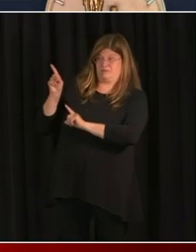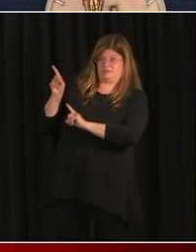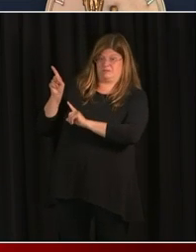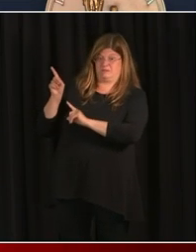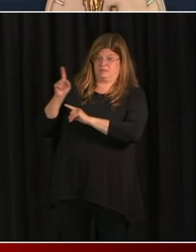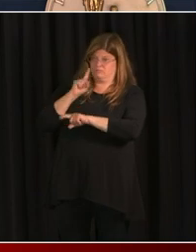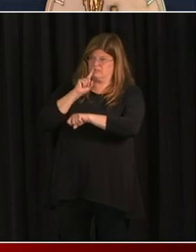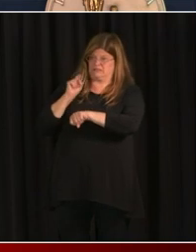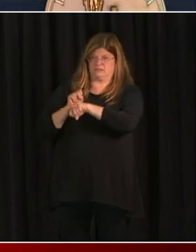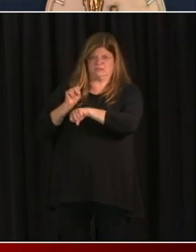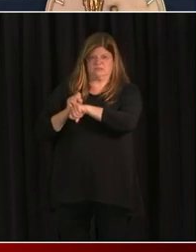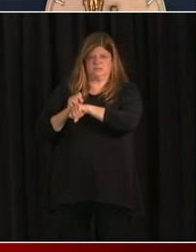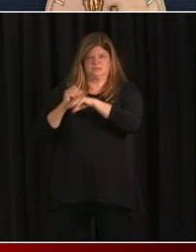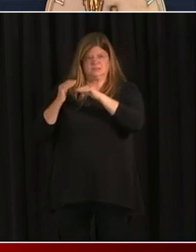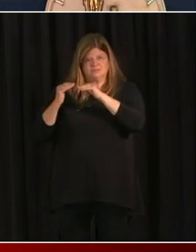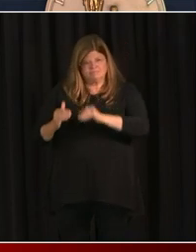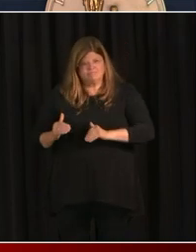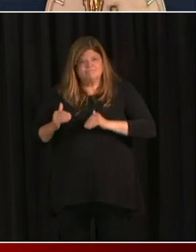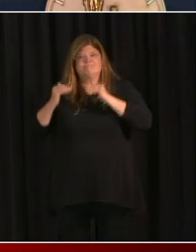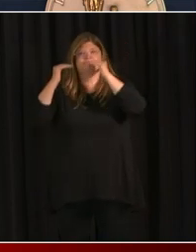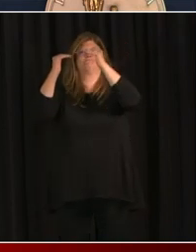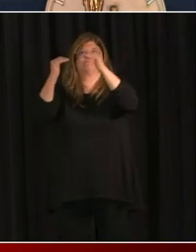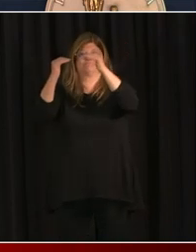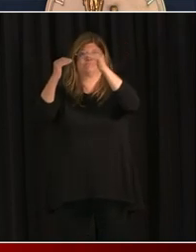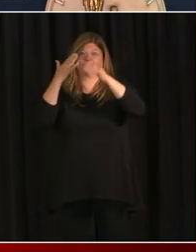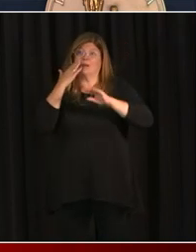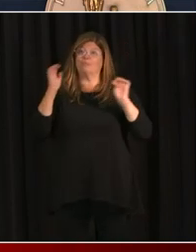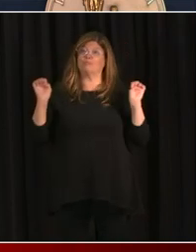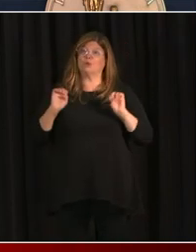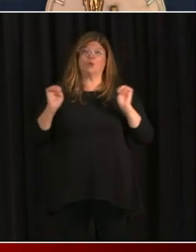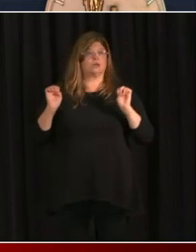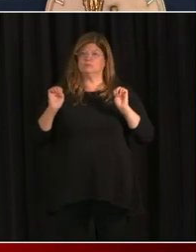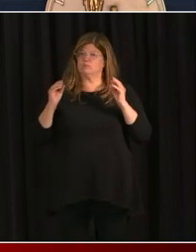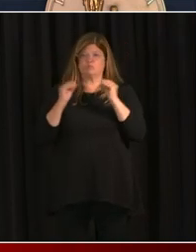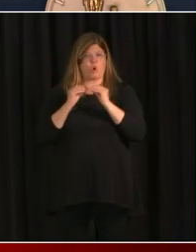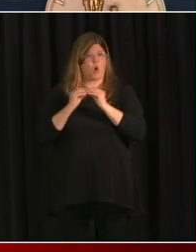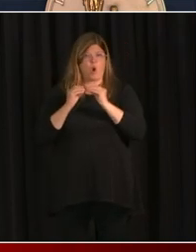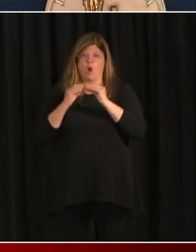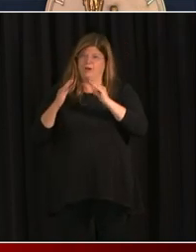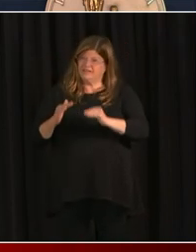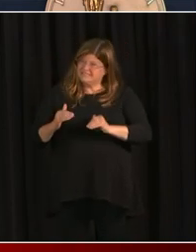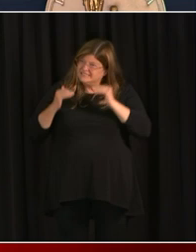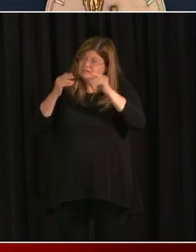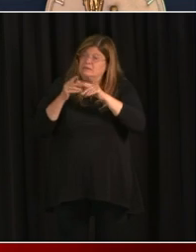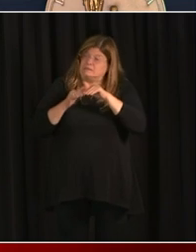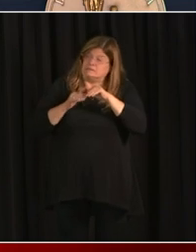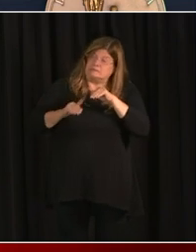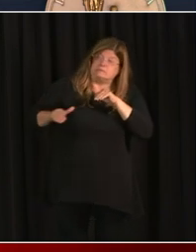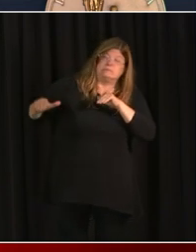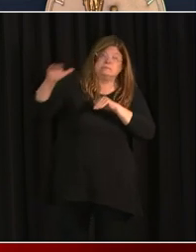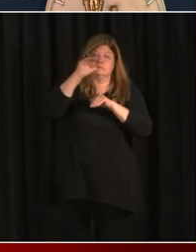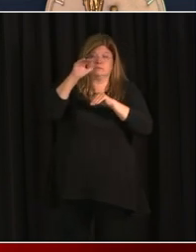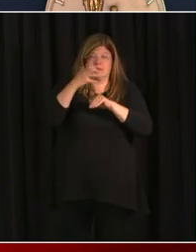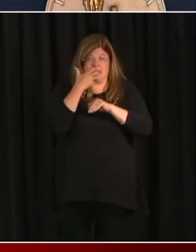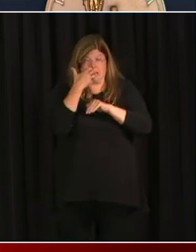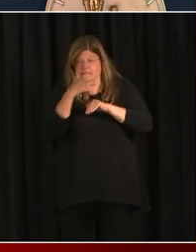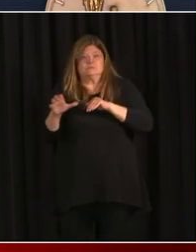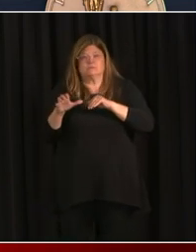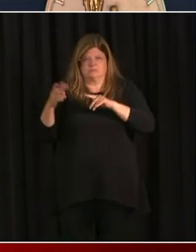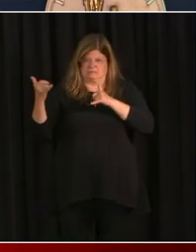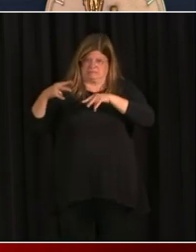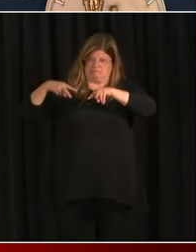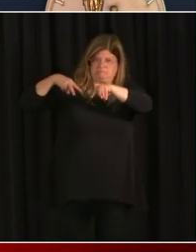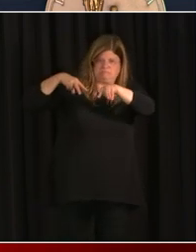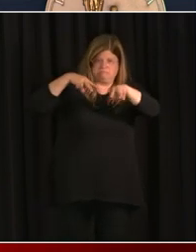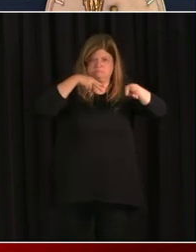actually upgraded the heat emergency to an excessive heat watch with the heat